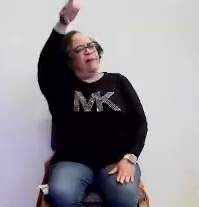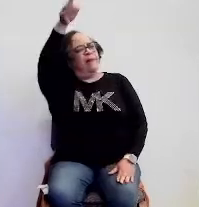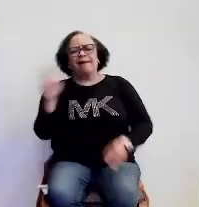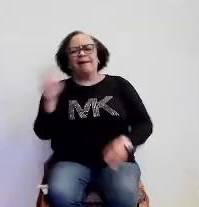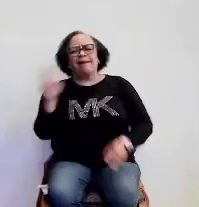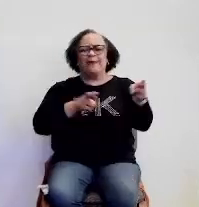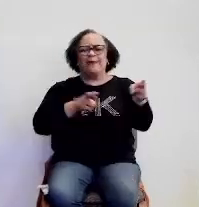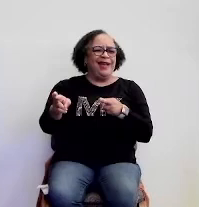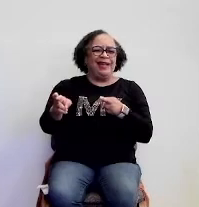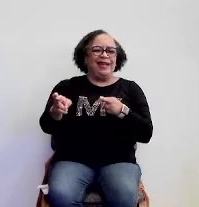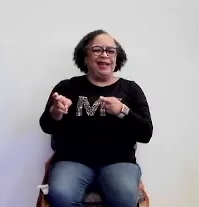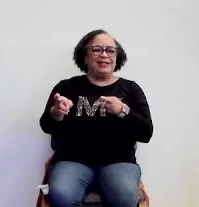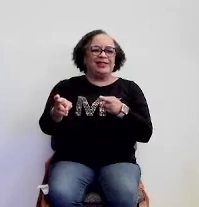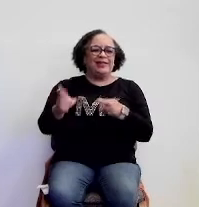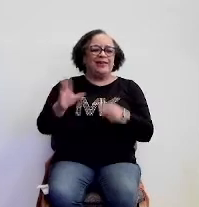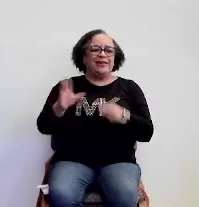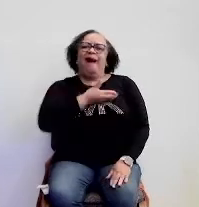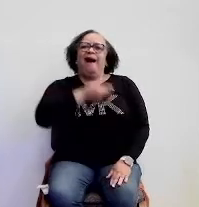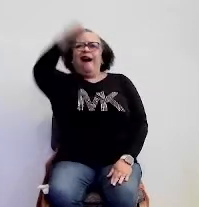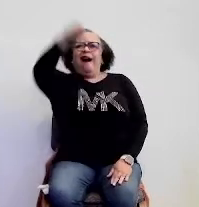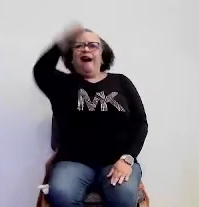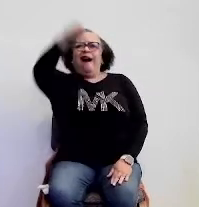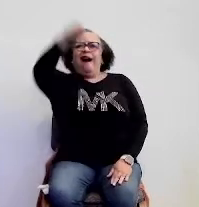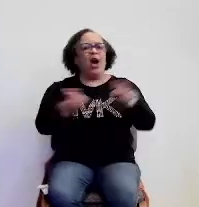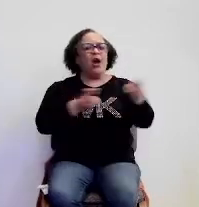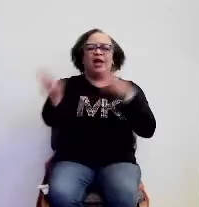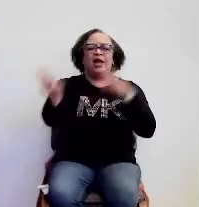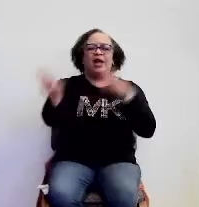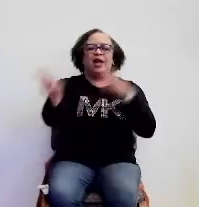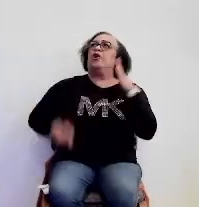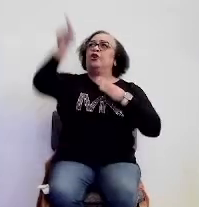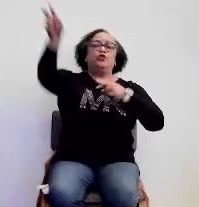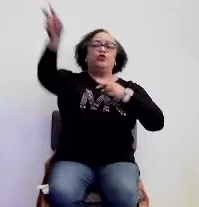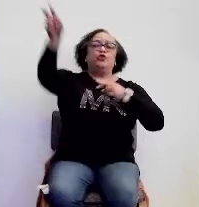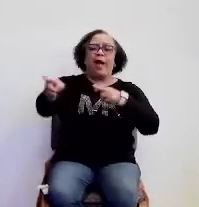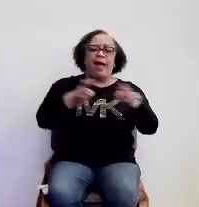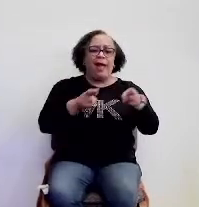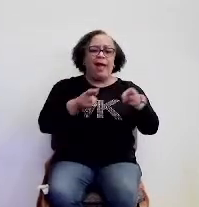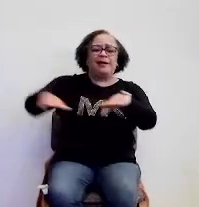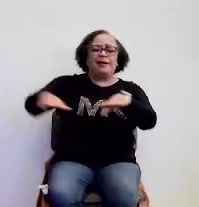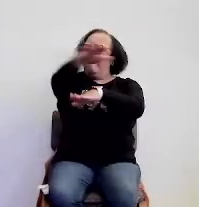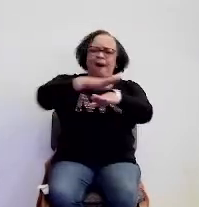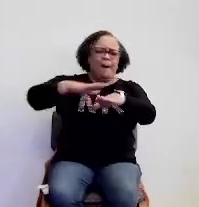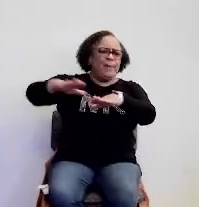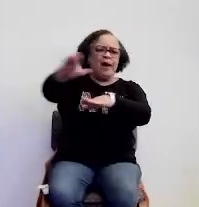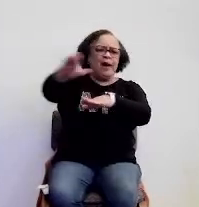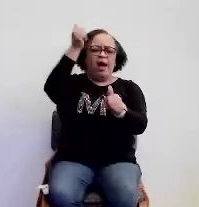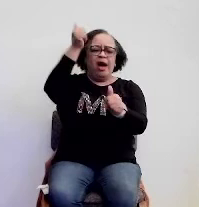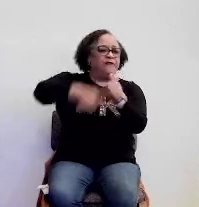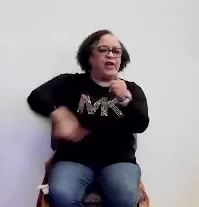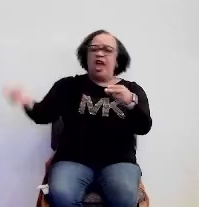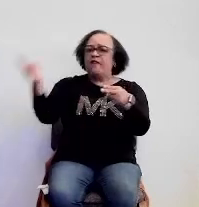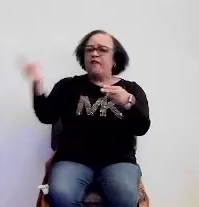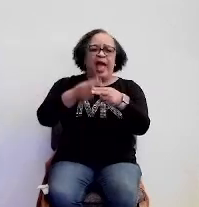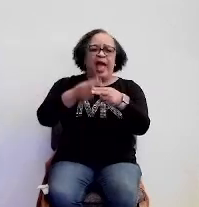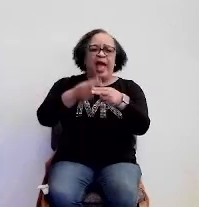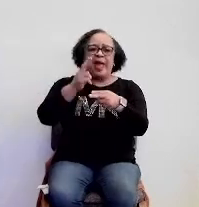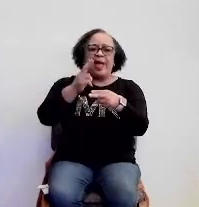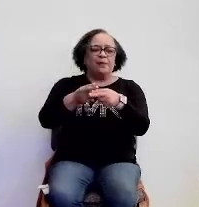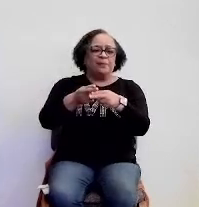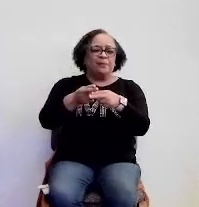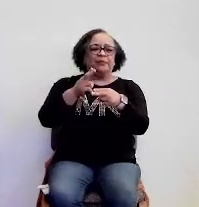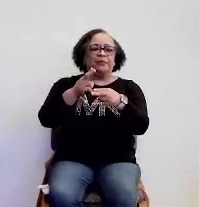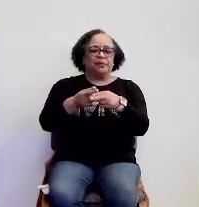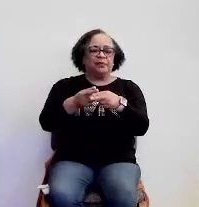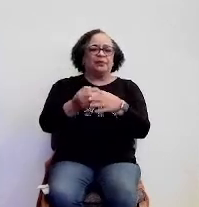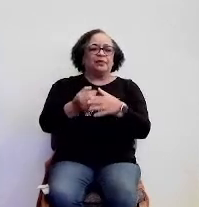My God reigns. My God reigns. Our God reigns. Our God reigns. Lord, you reign above